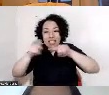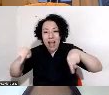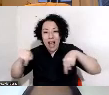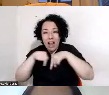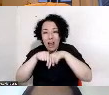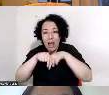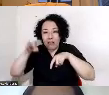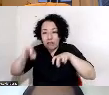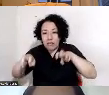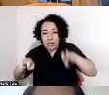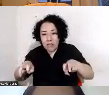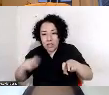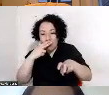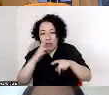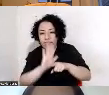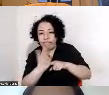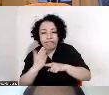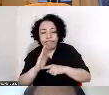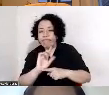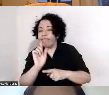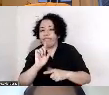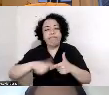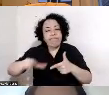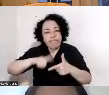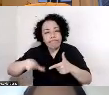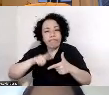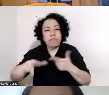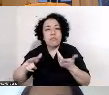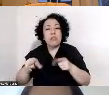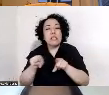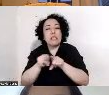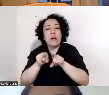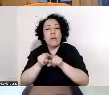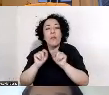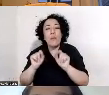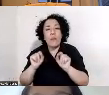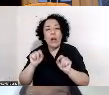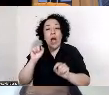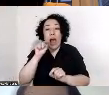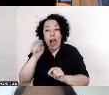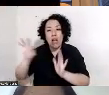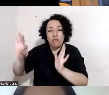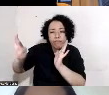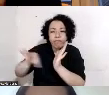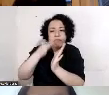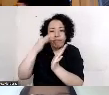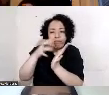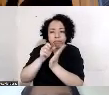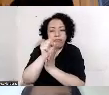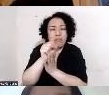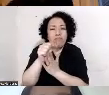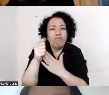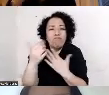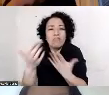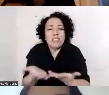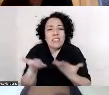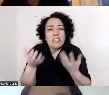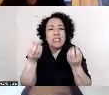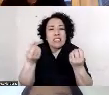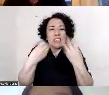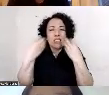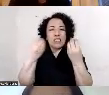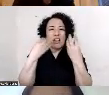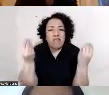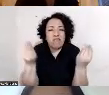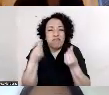matrículas e inscrições que não eram de classes ou aulas que fossem desafiadoras para eles. Baixa